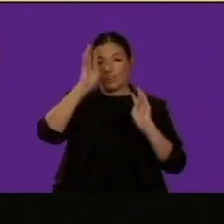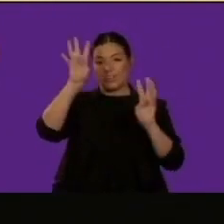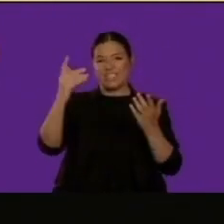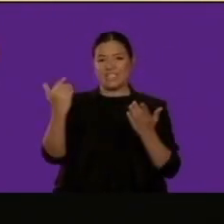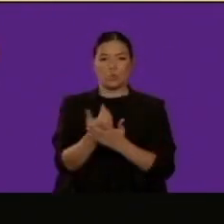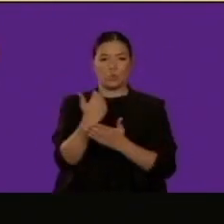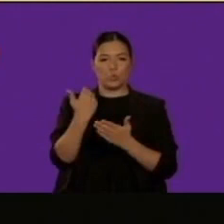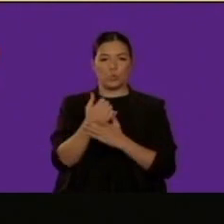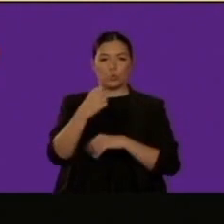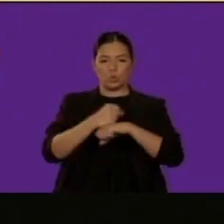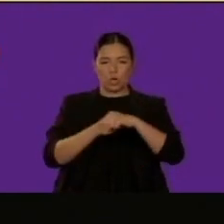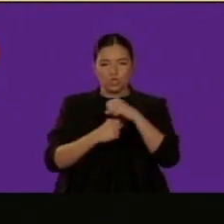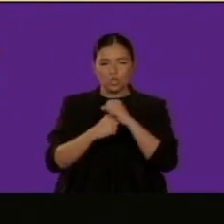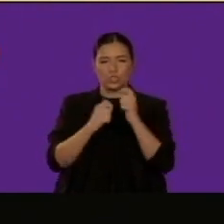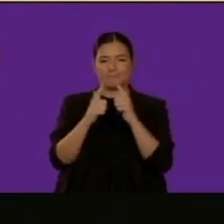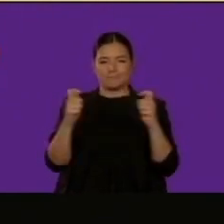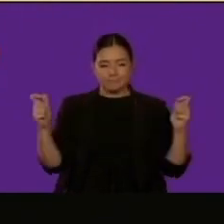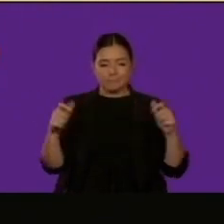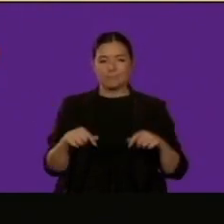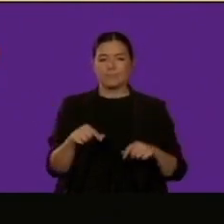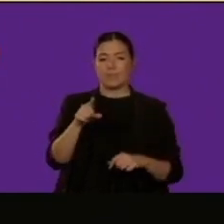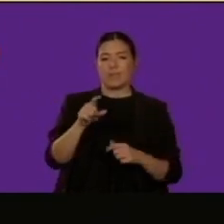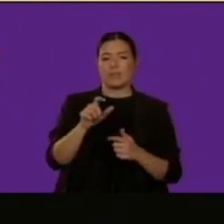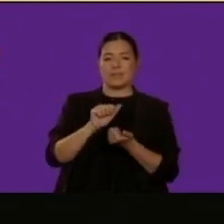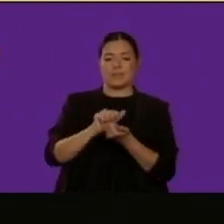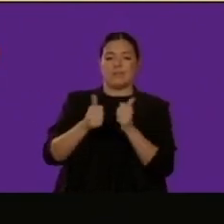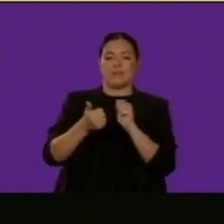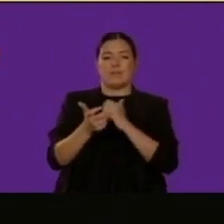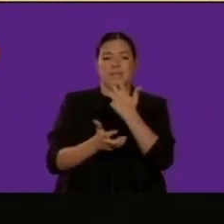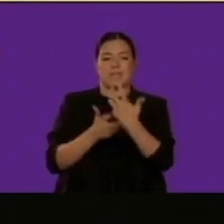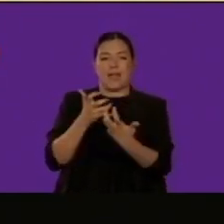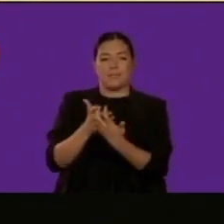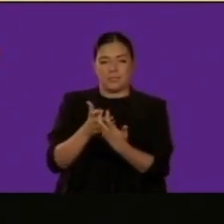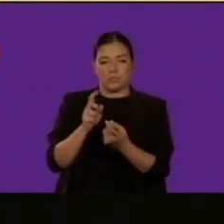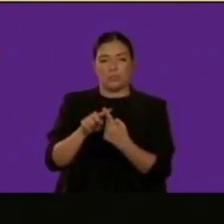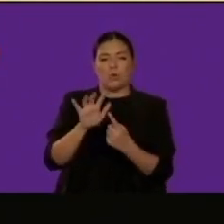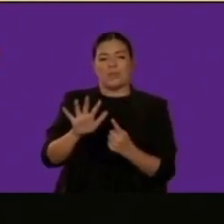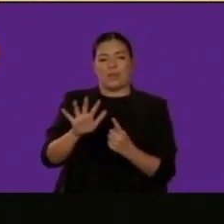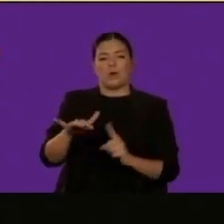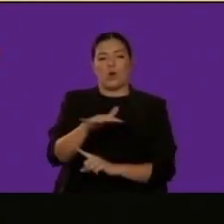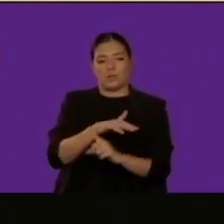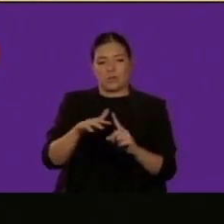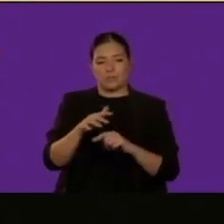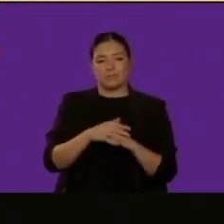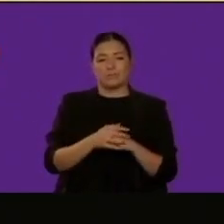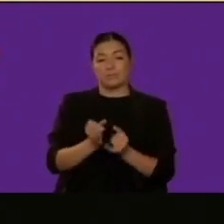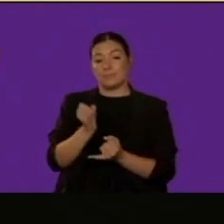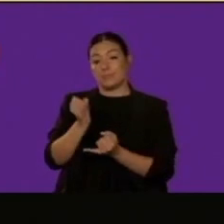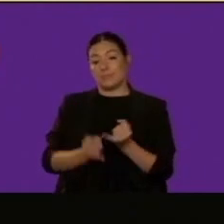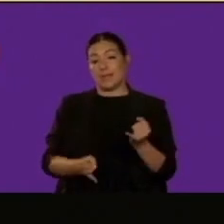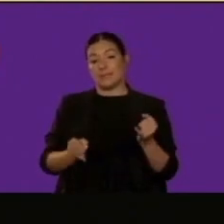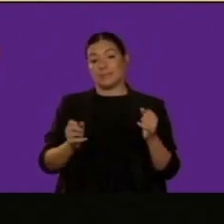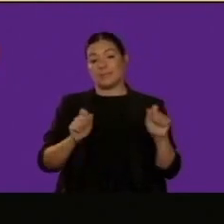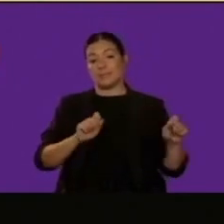provide education of quality to children of the poor areas.